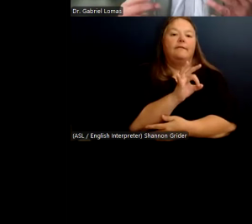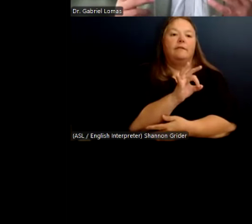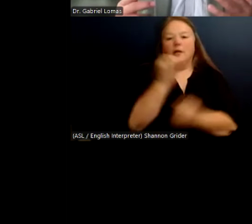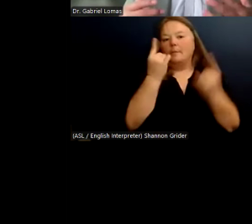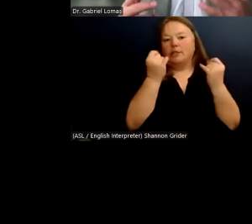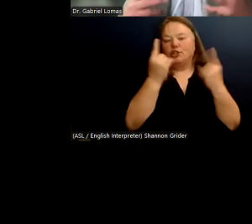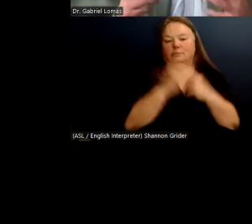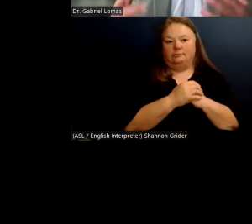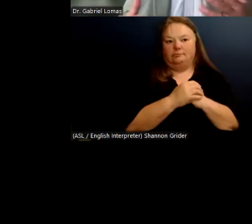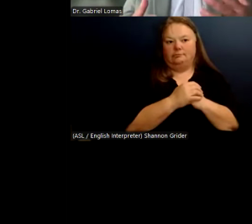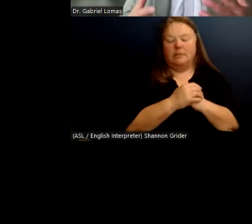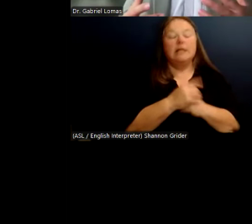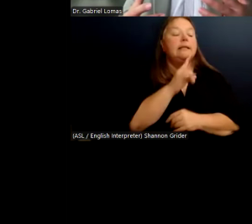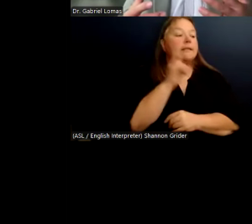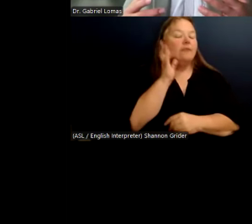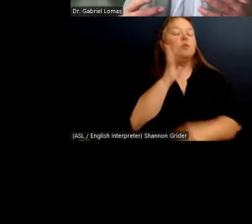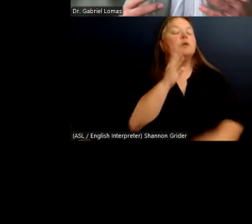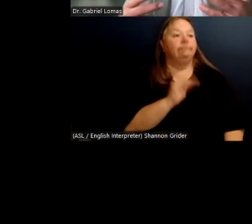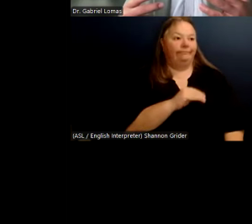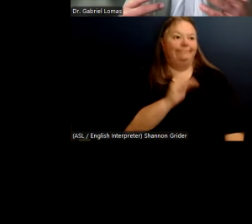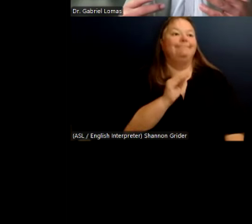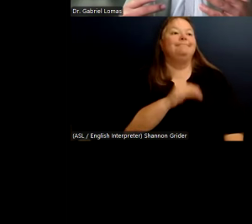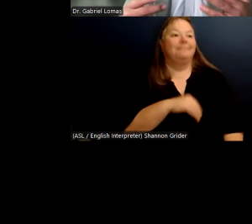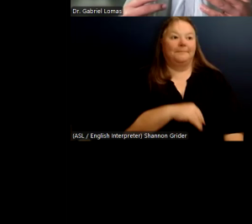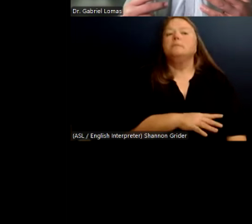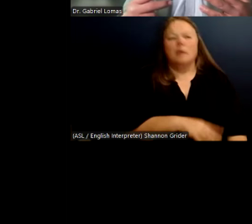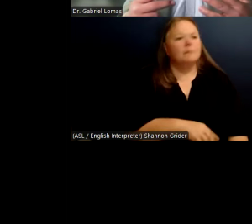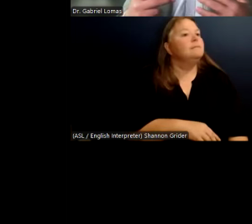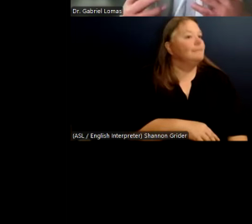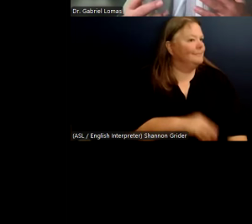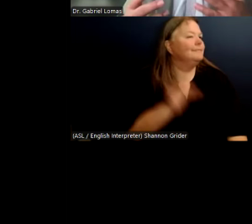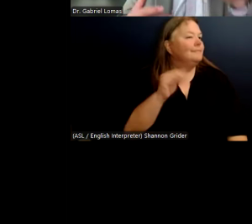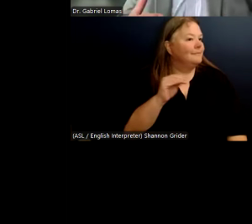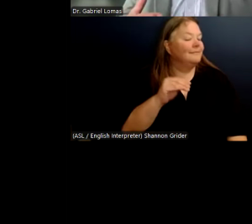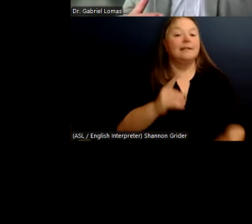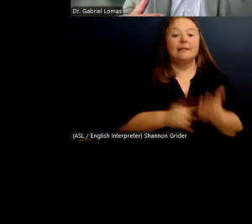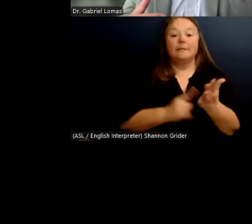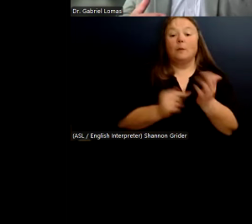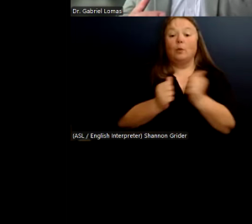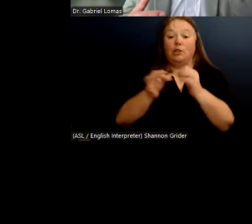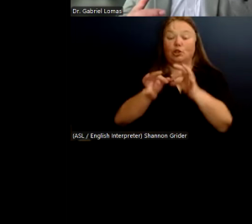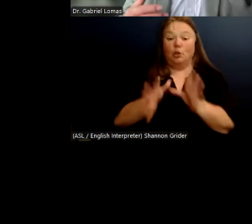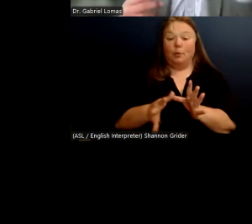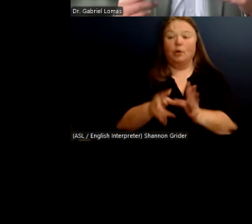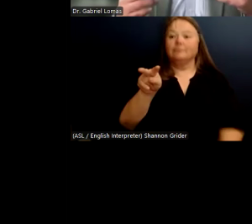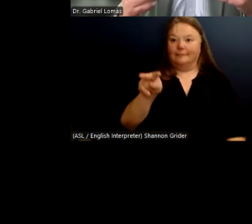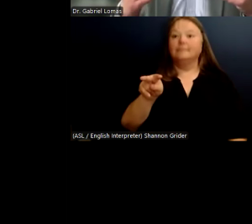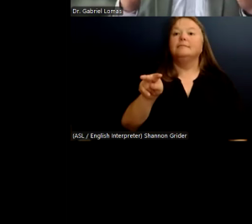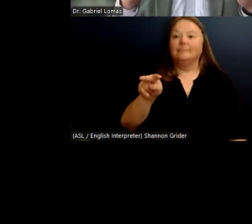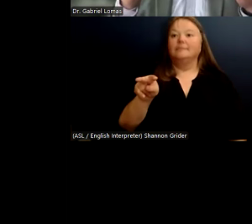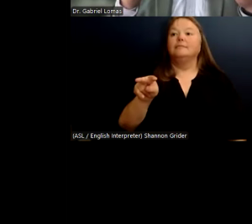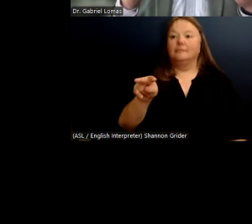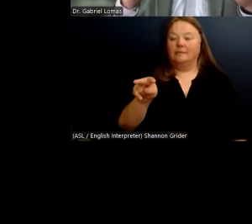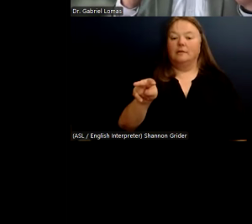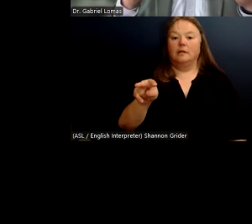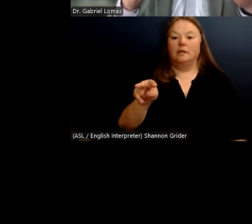their heads just to try to communicate. And sometimes when there's an interpreter there, there's still maybe the